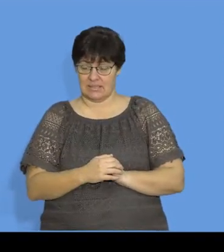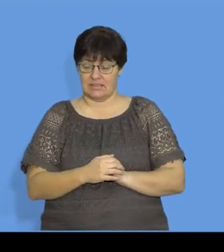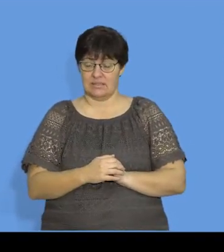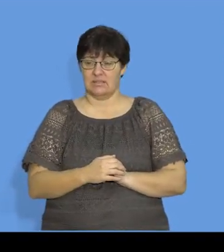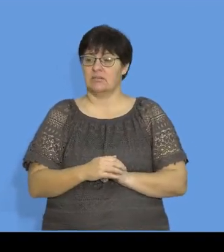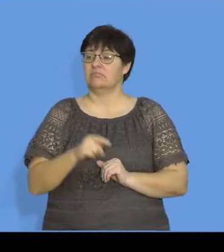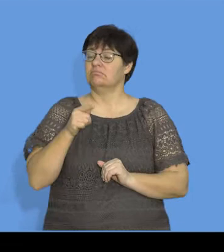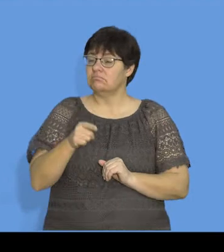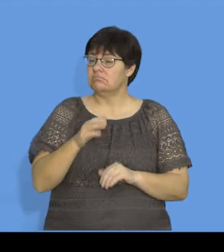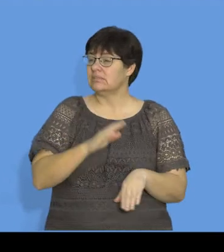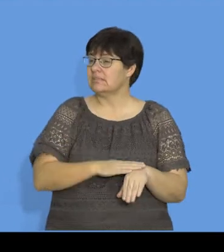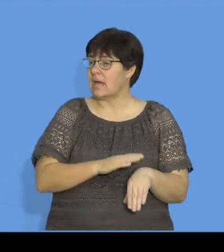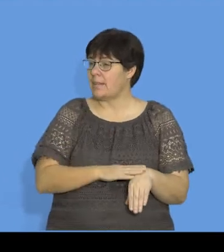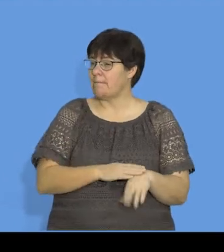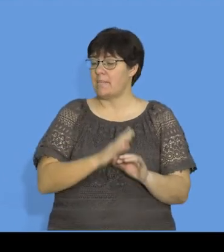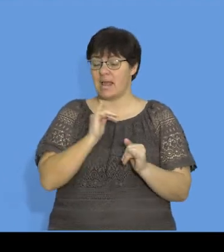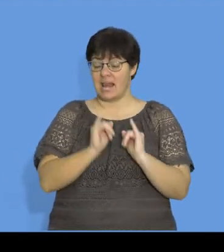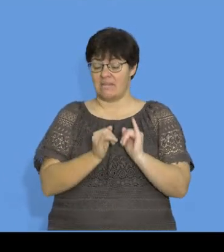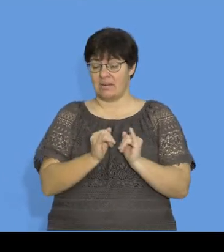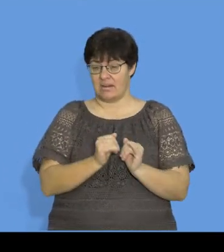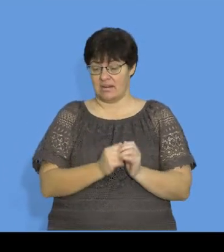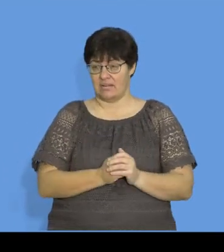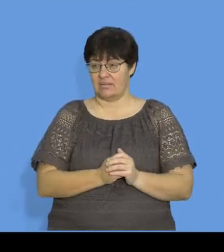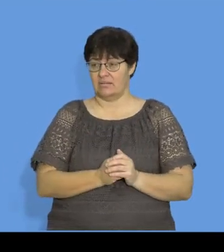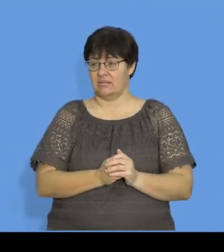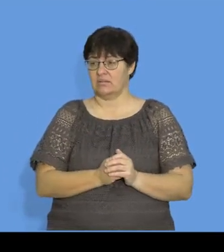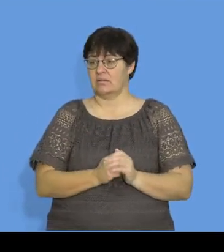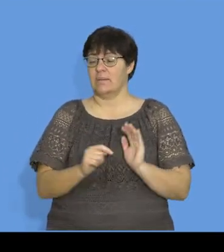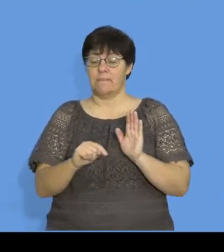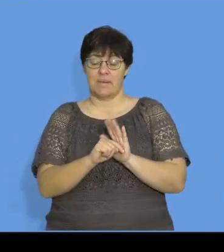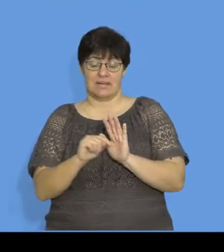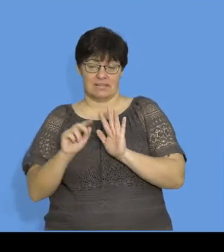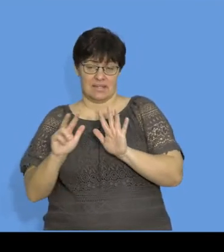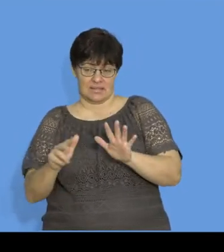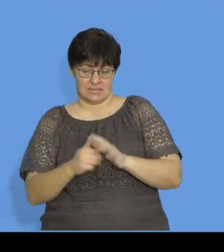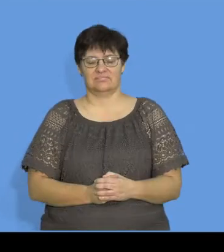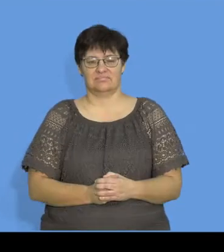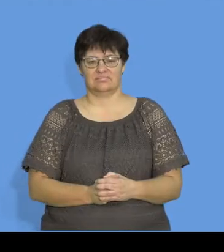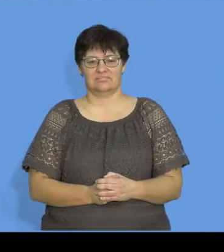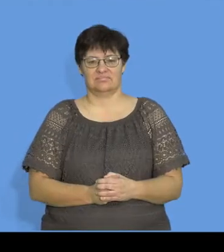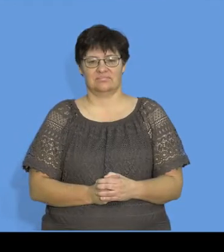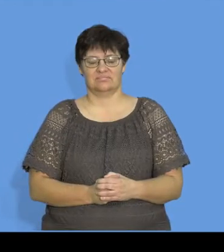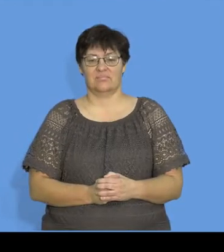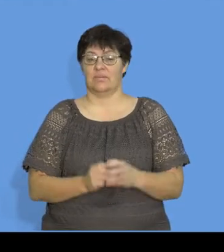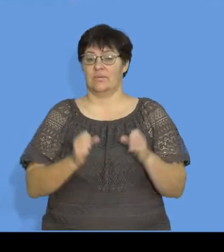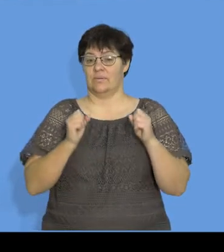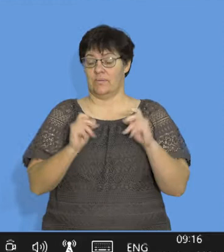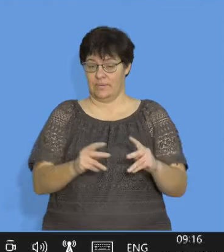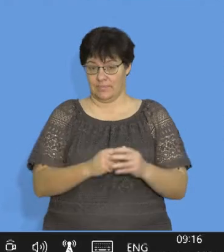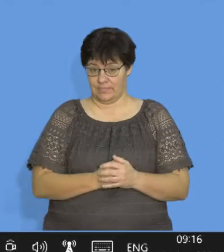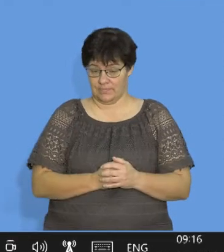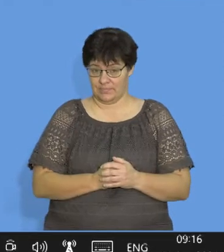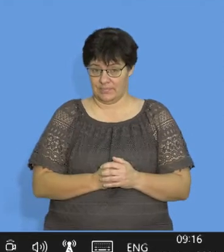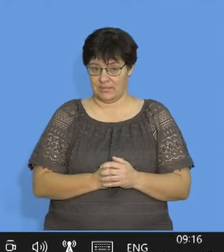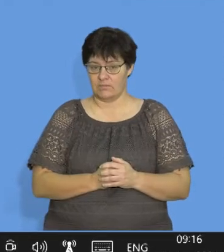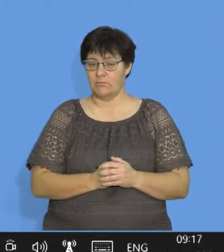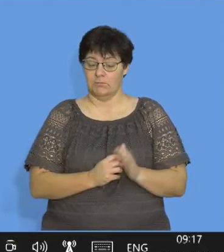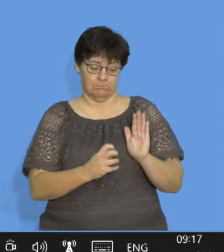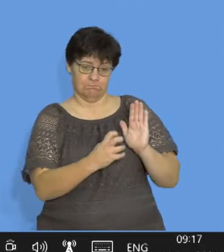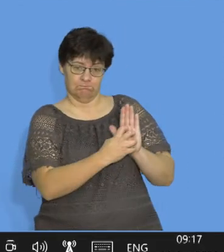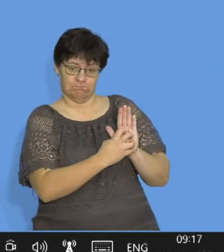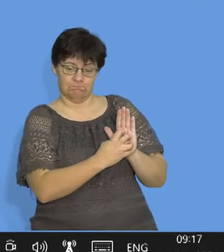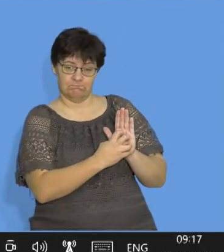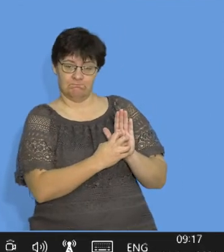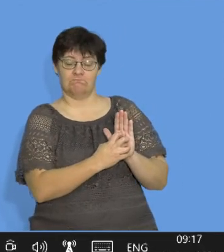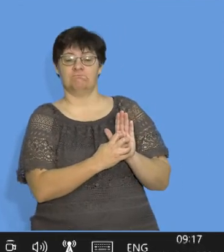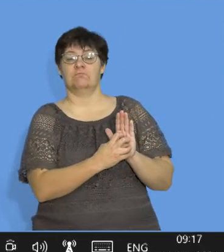My time was 11 minus 8. Okay, so let's put it on the calculator. So